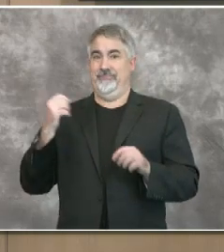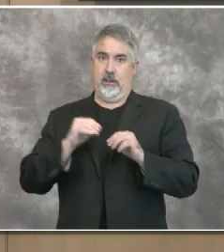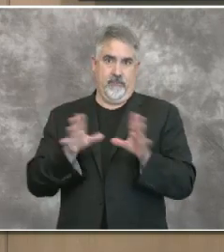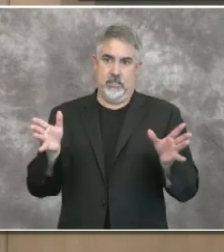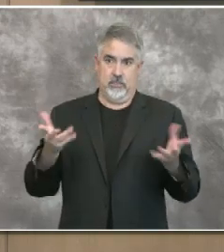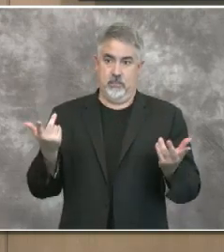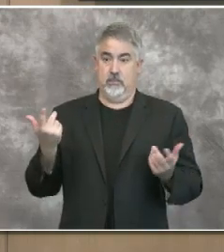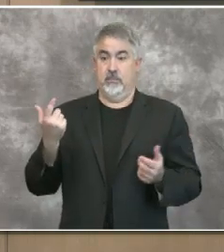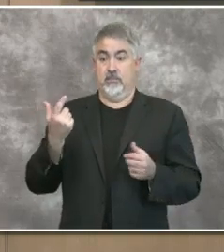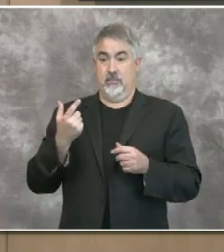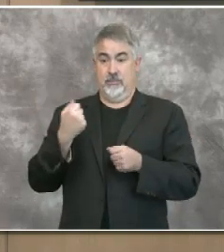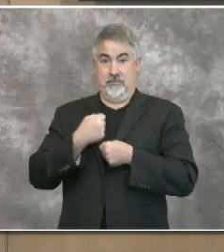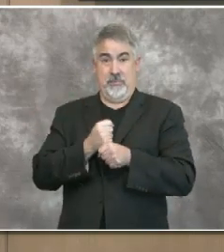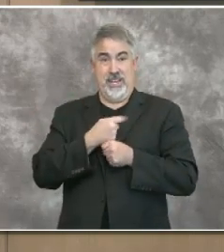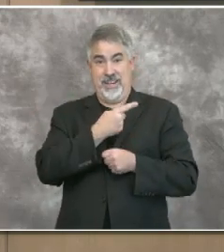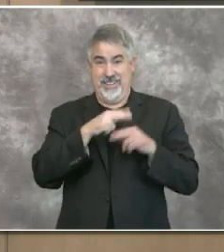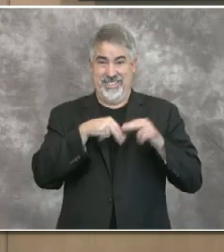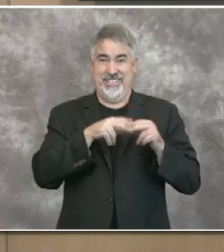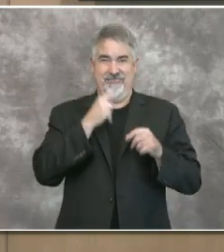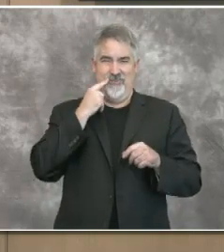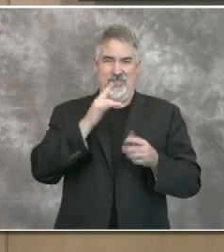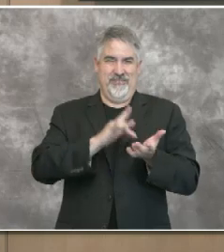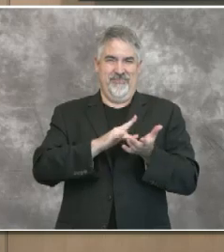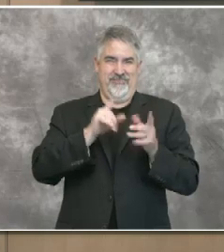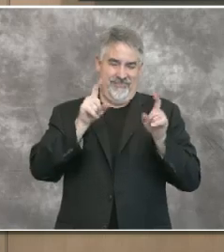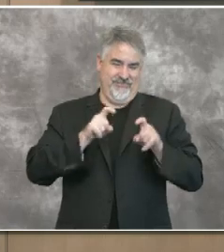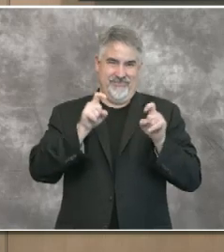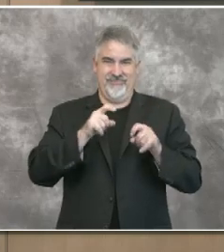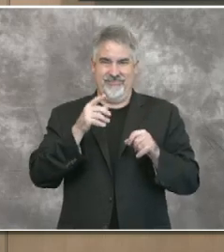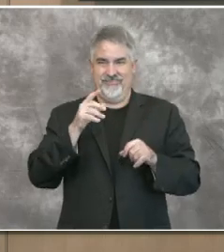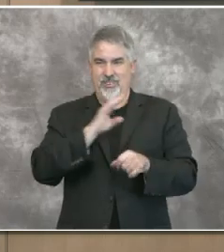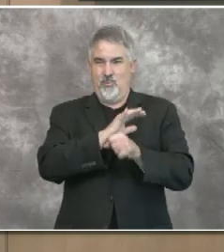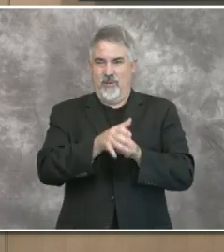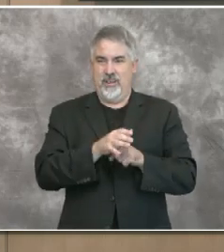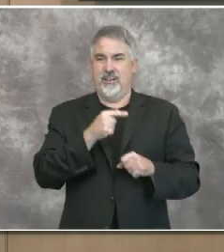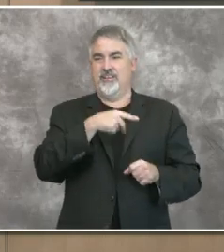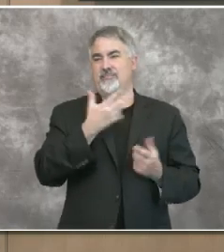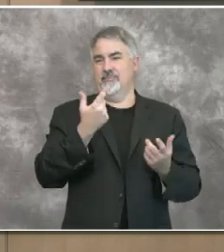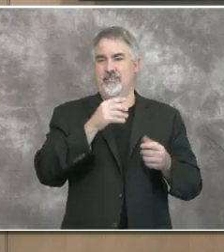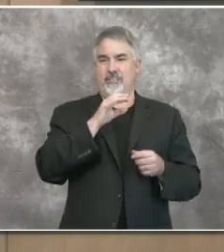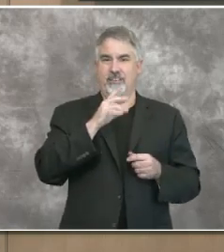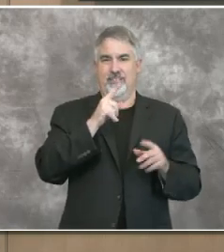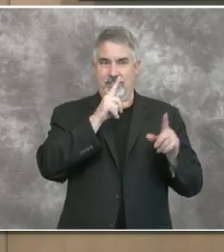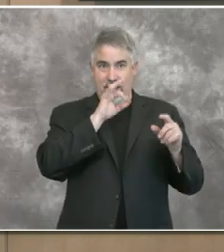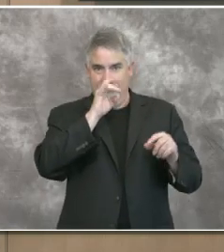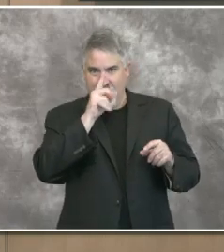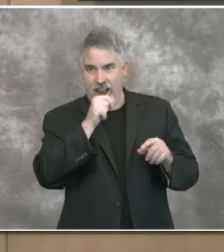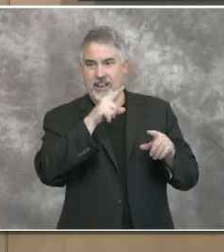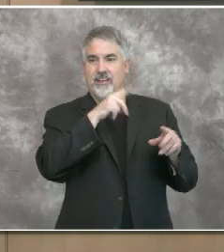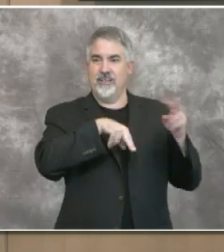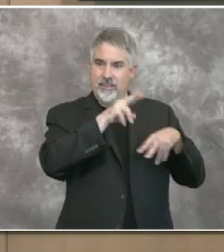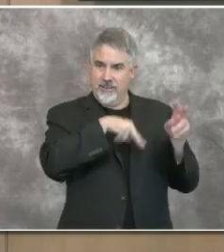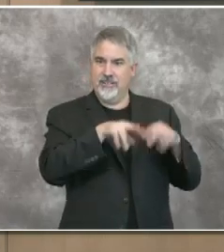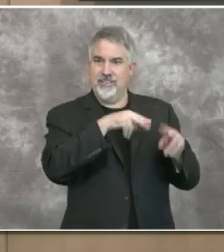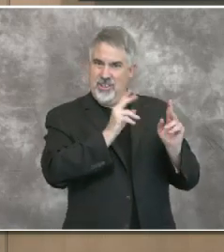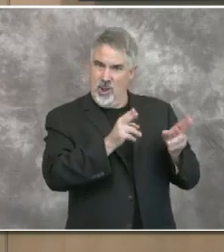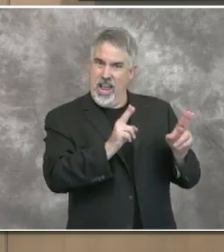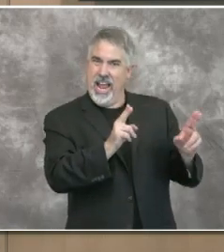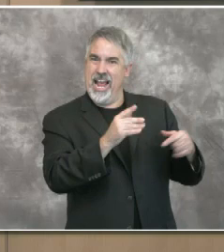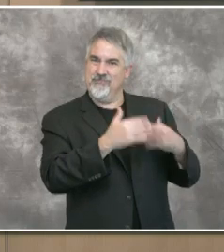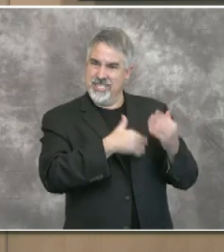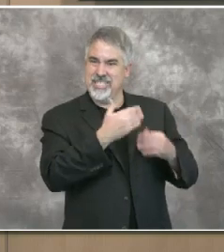the CDC and the FDA, that more and varied testing capabilities are in the pipeline, but